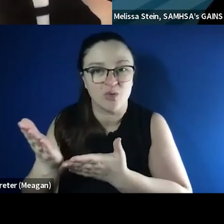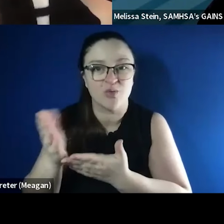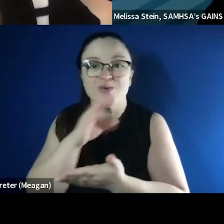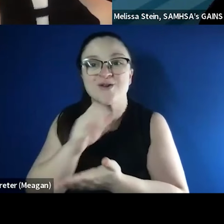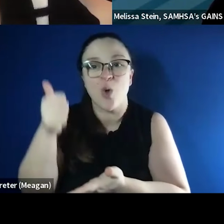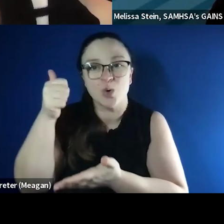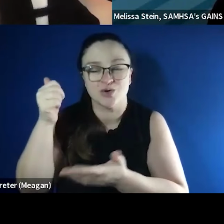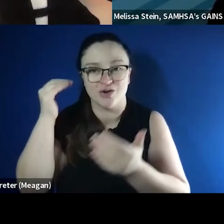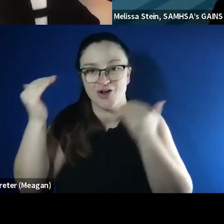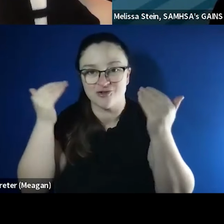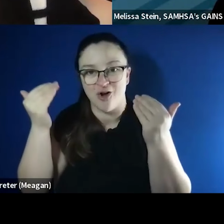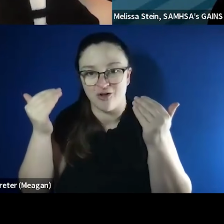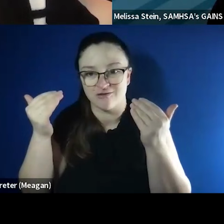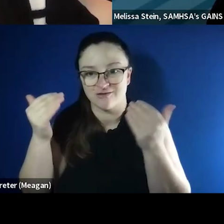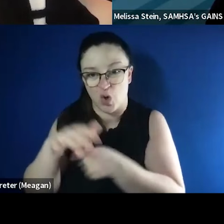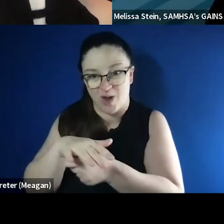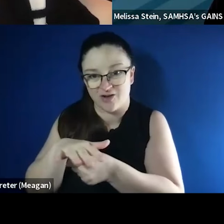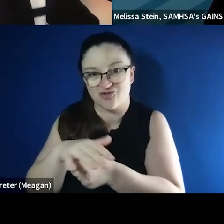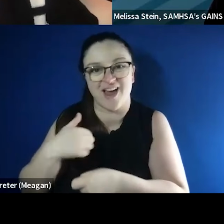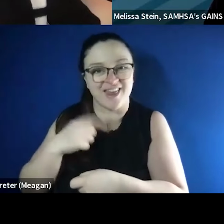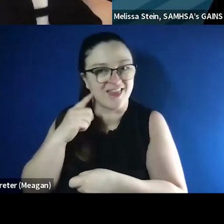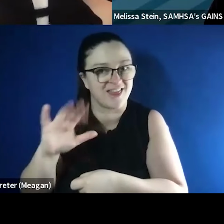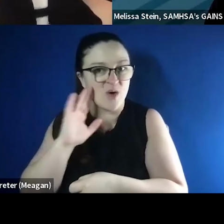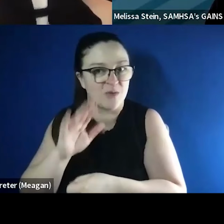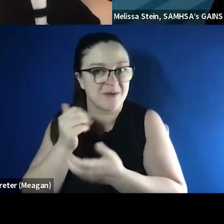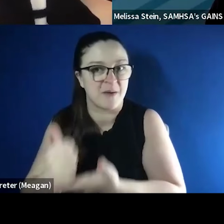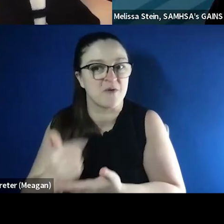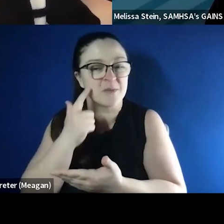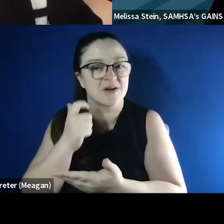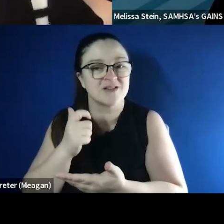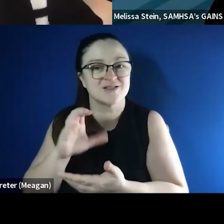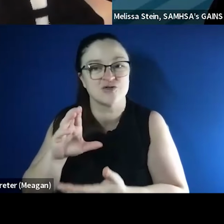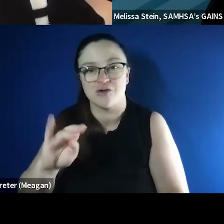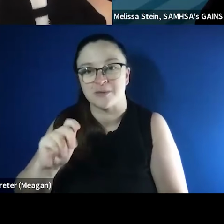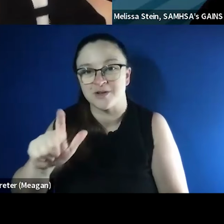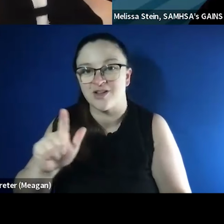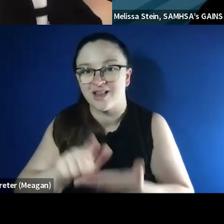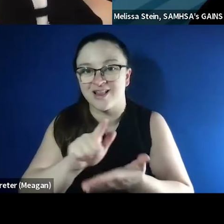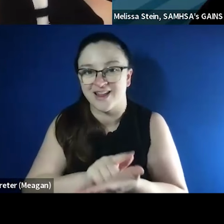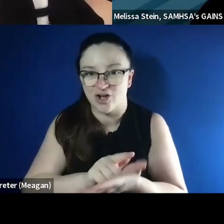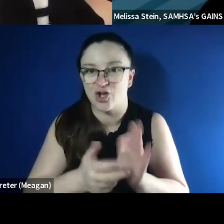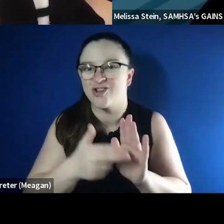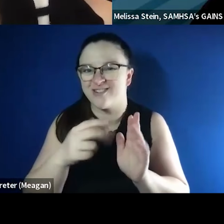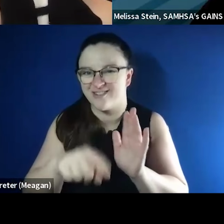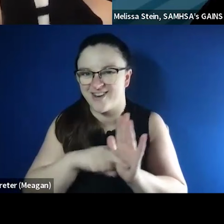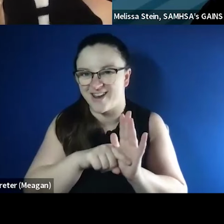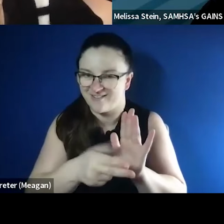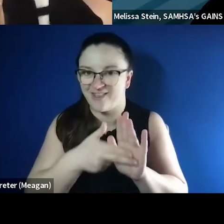adult venue, I would think that would be helpful, because the criminal legal stigma would then fade from view. Again, assuming the